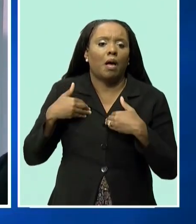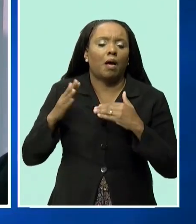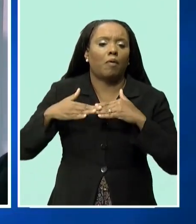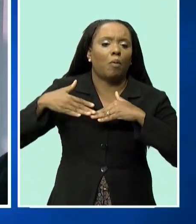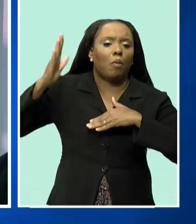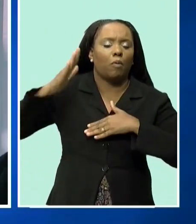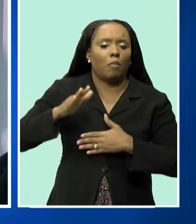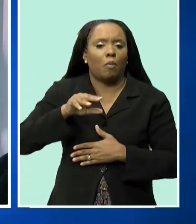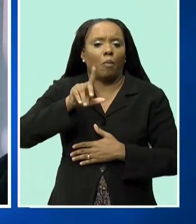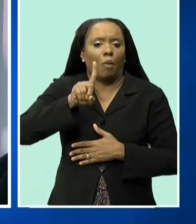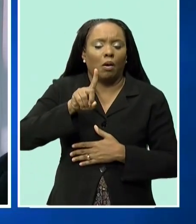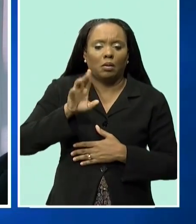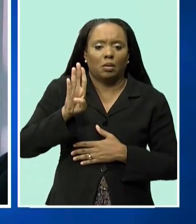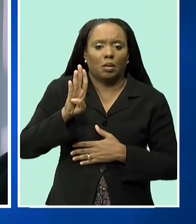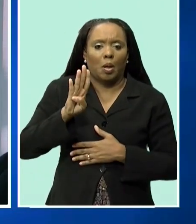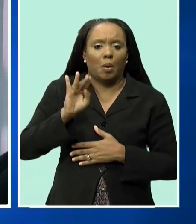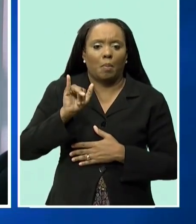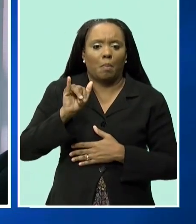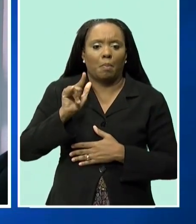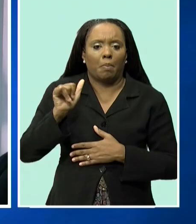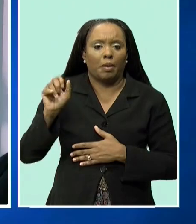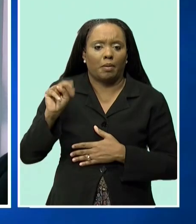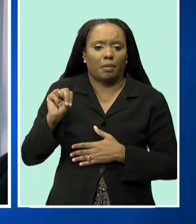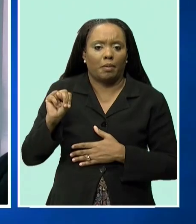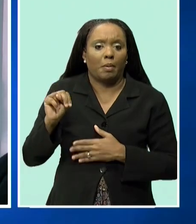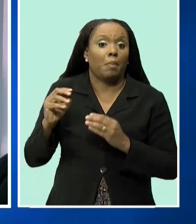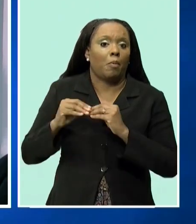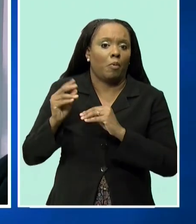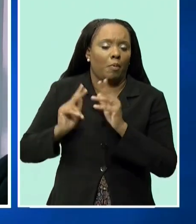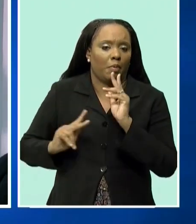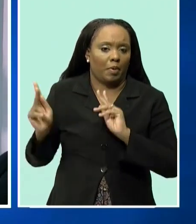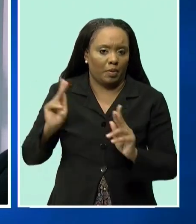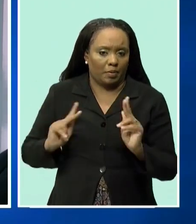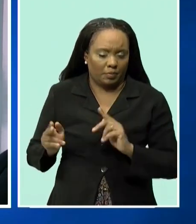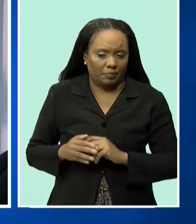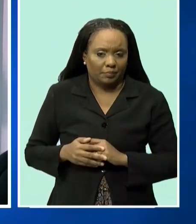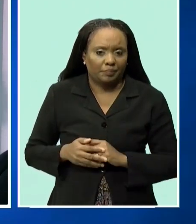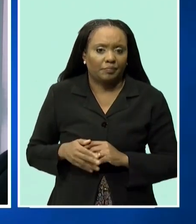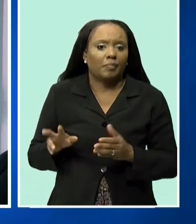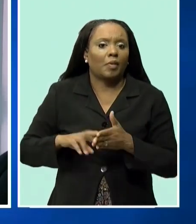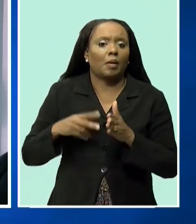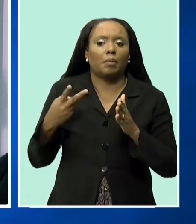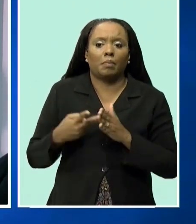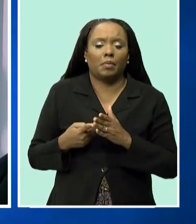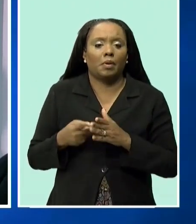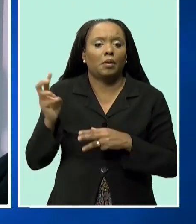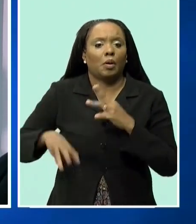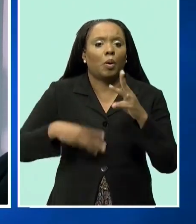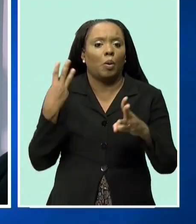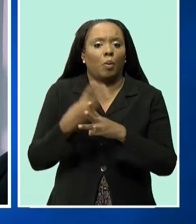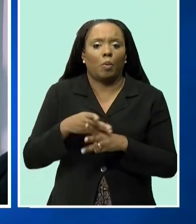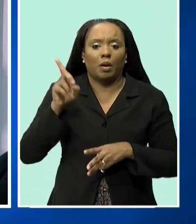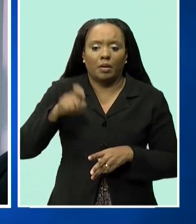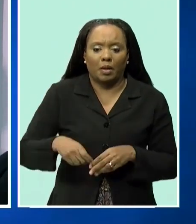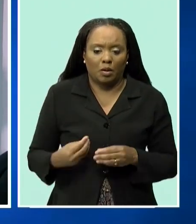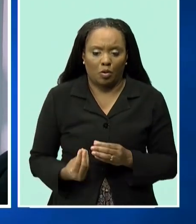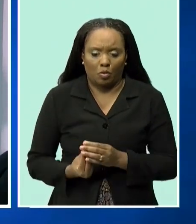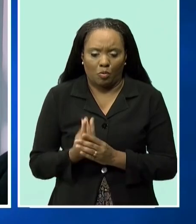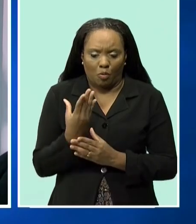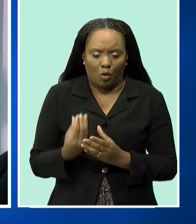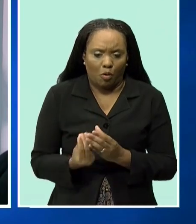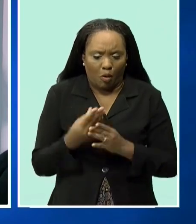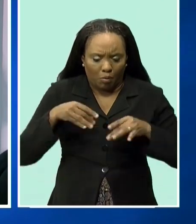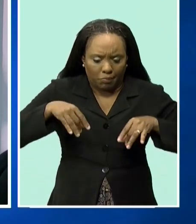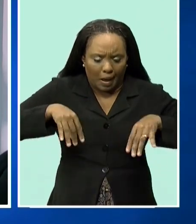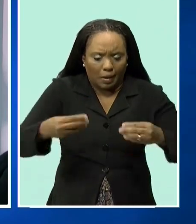countries like Barbados. And therefore, the world will need to raise its food production by 60 to 70% to